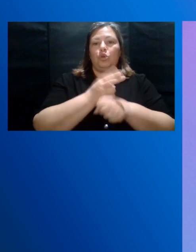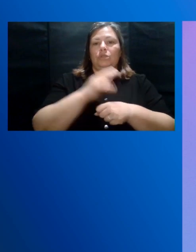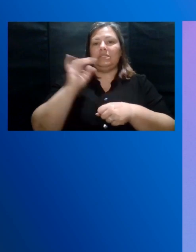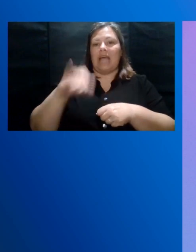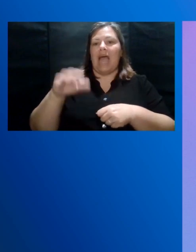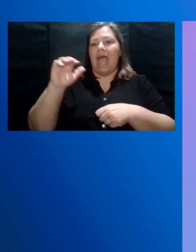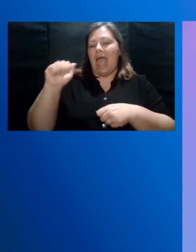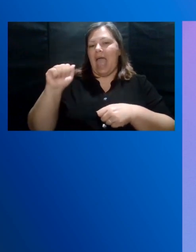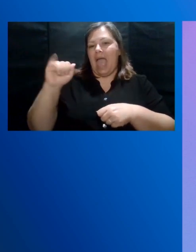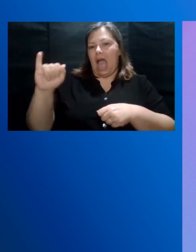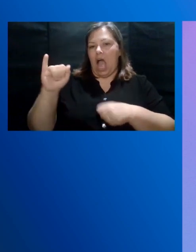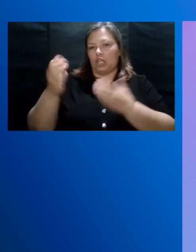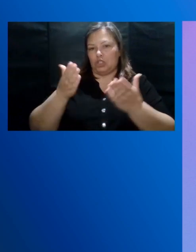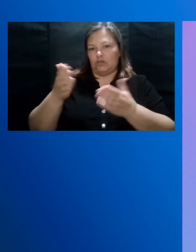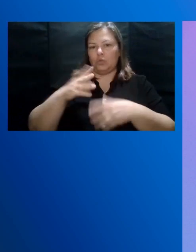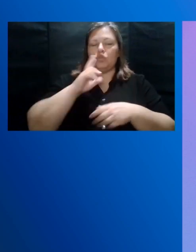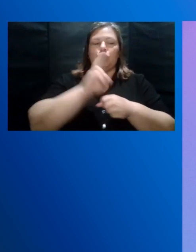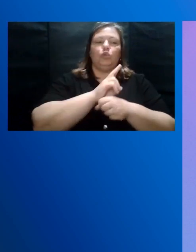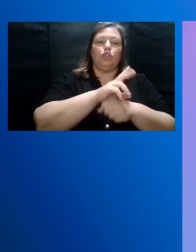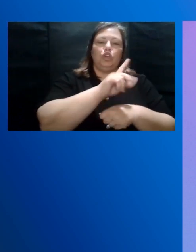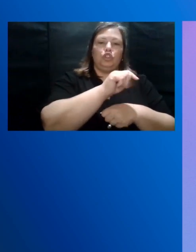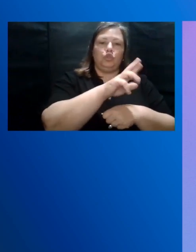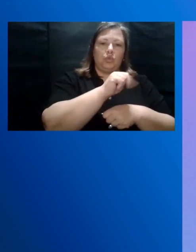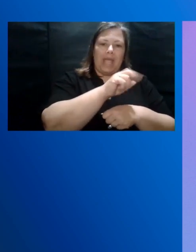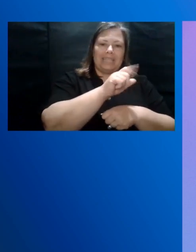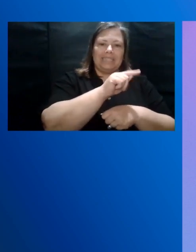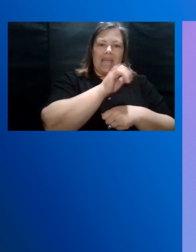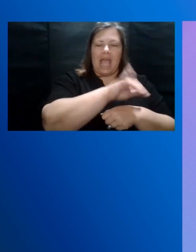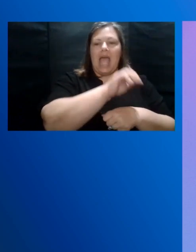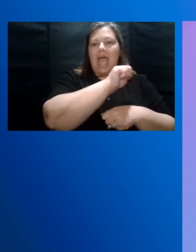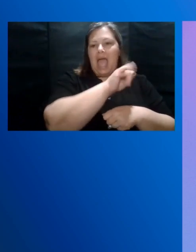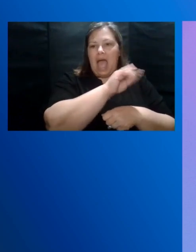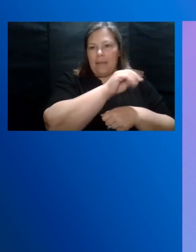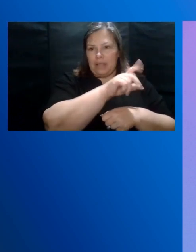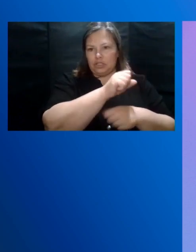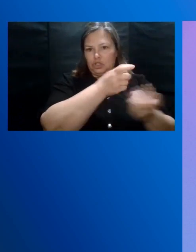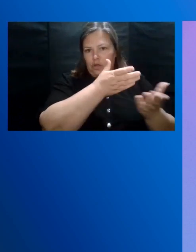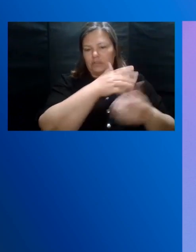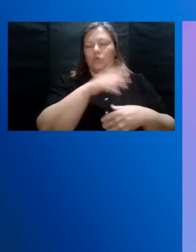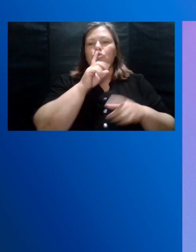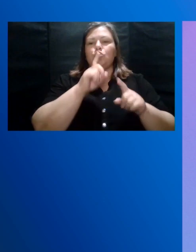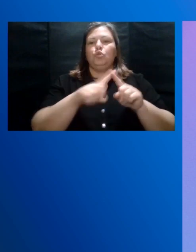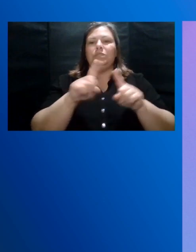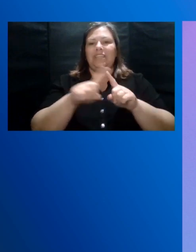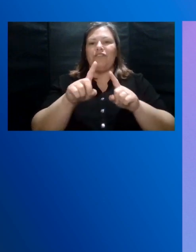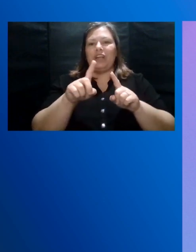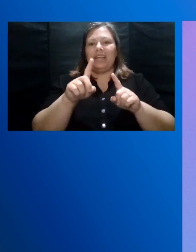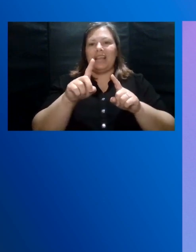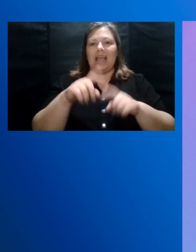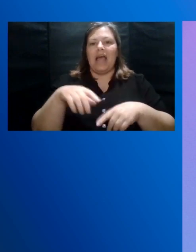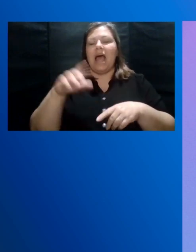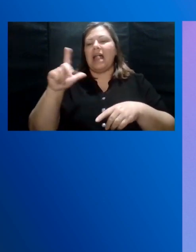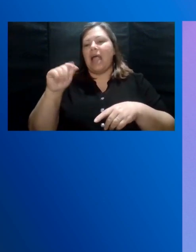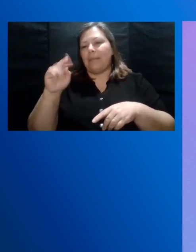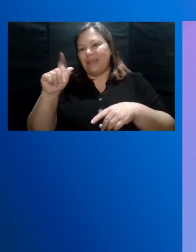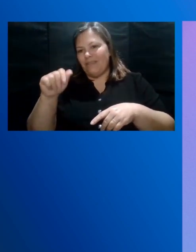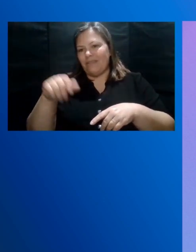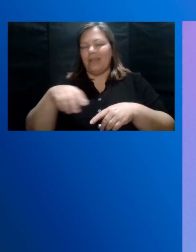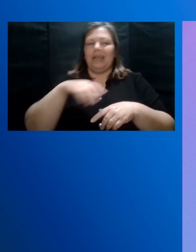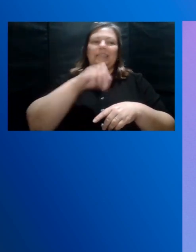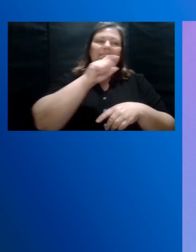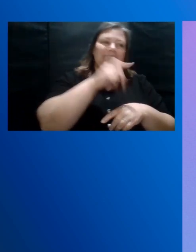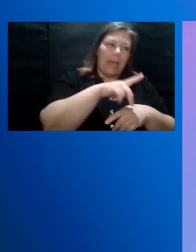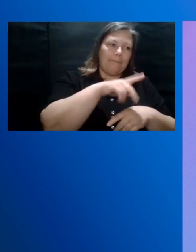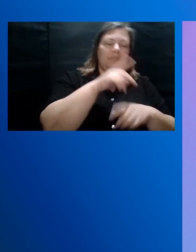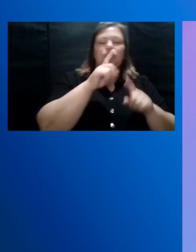We're going to use Translate, which is also an AI/ML service. We're going to use different things, a Lambda function, step function, so on and so forth. So